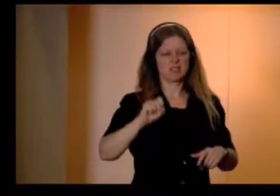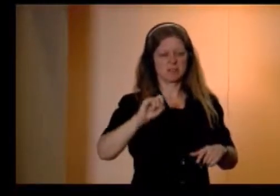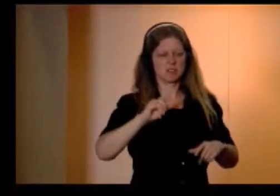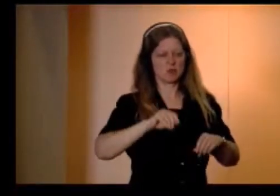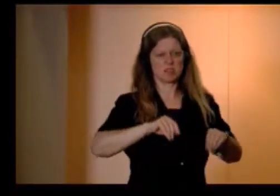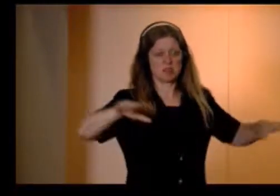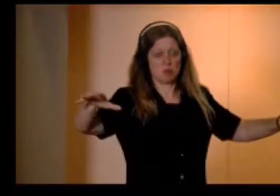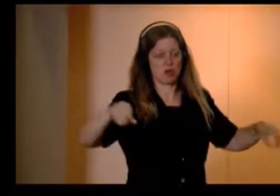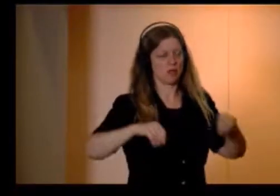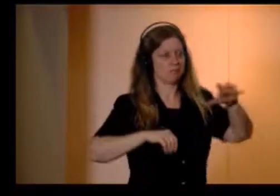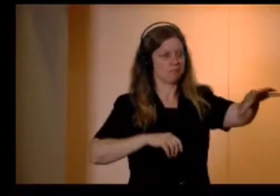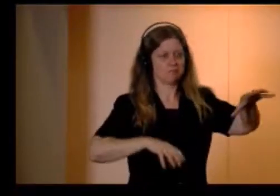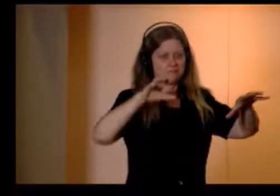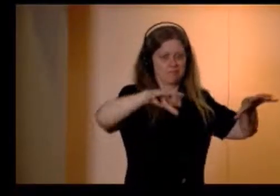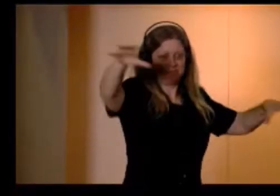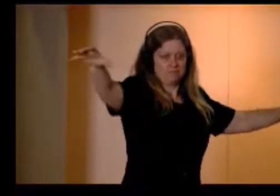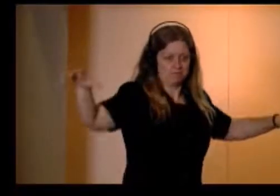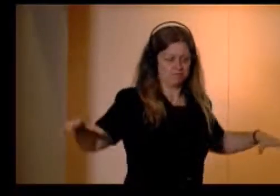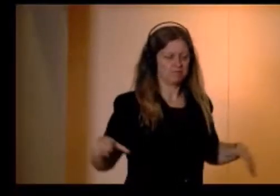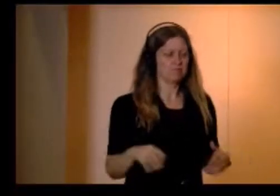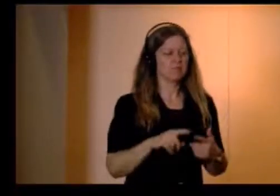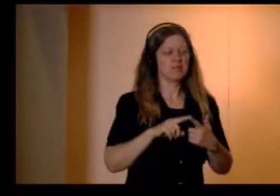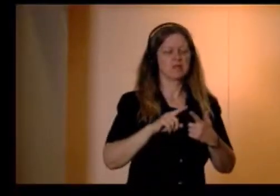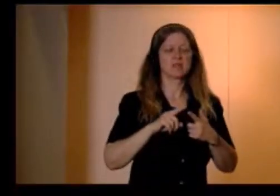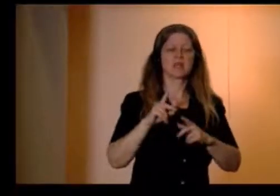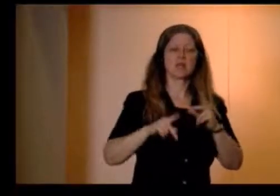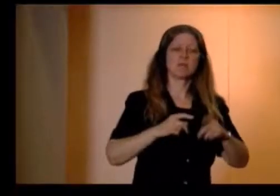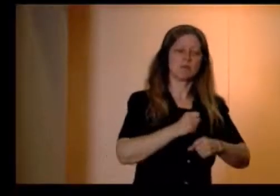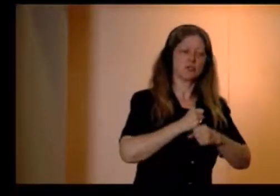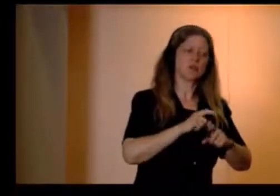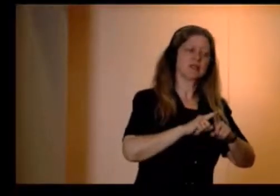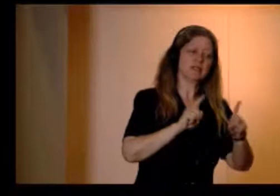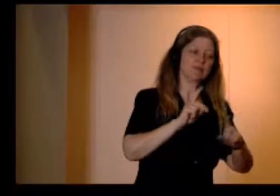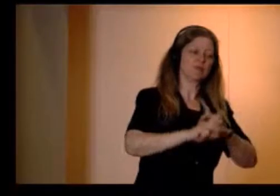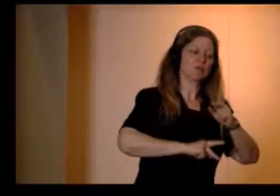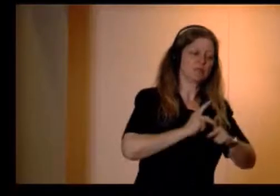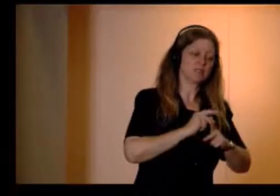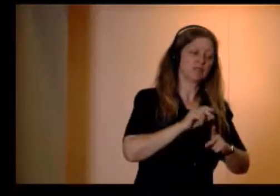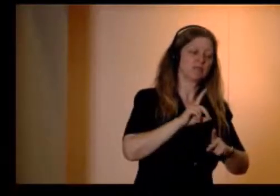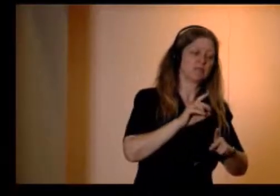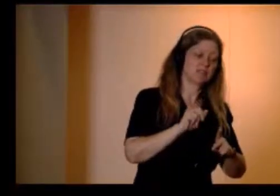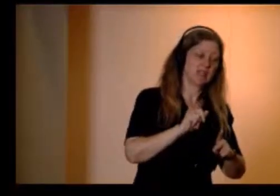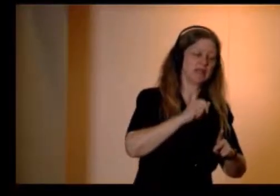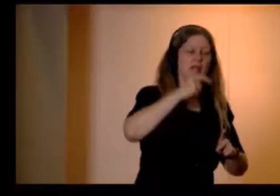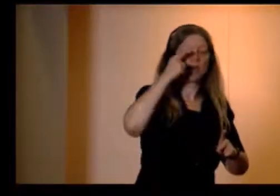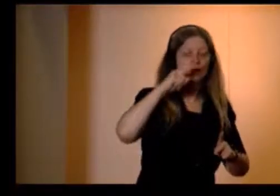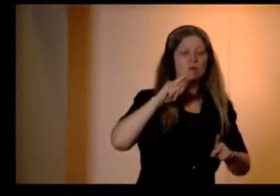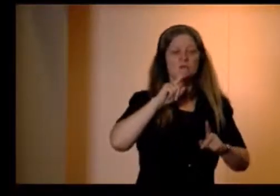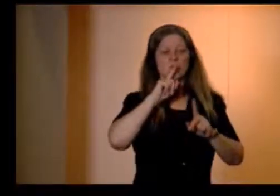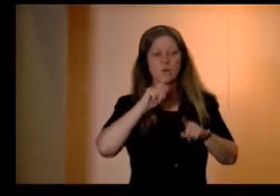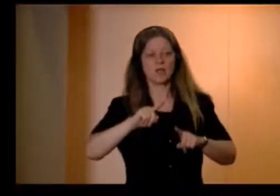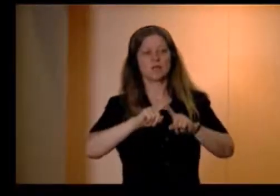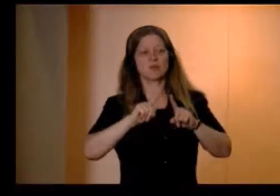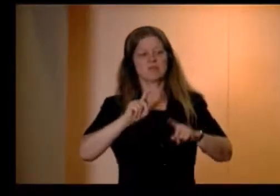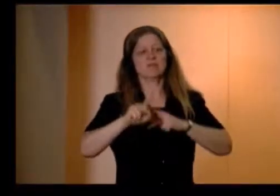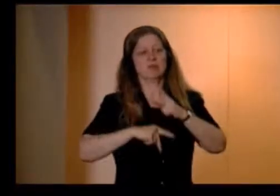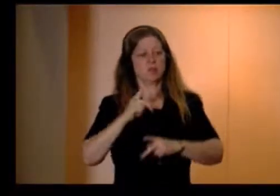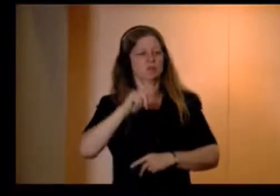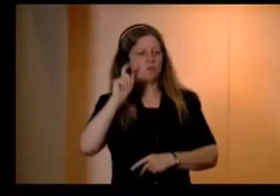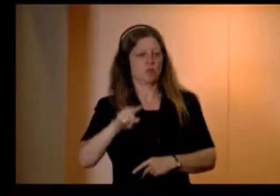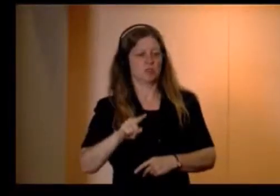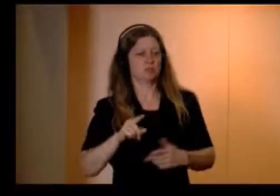generate different types of data for different questions. So there's this kind of big increase in heterogeneous data, and it is coming faster and faster than ever